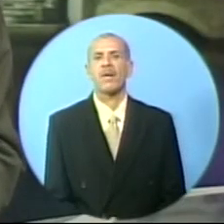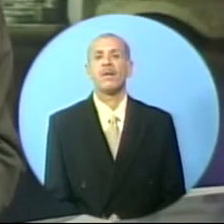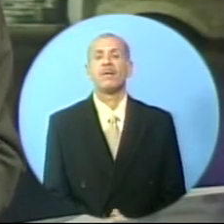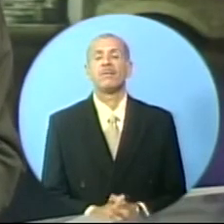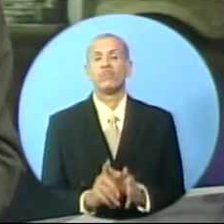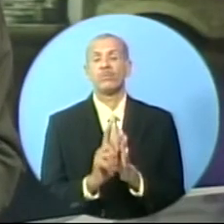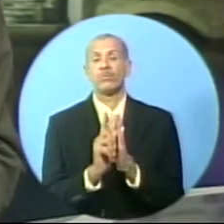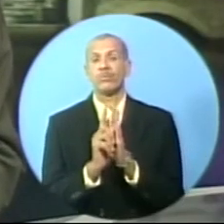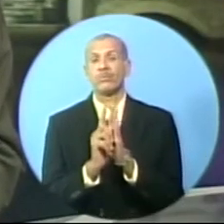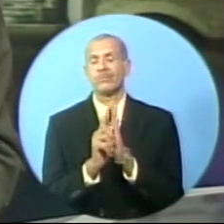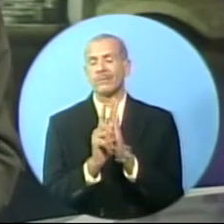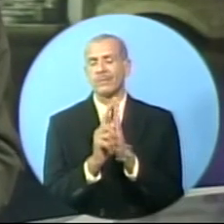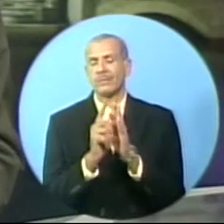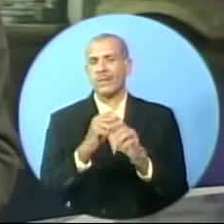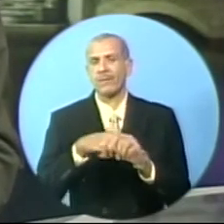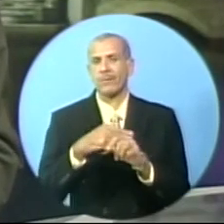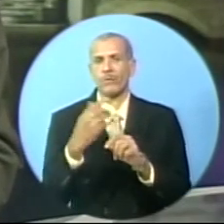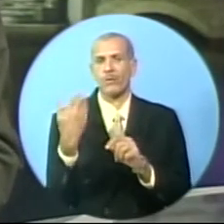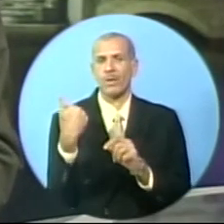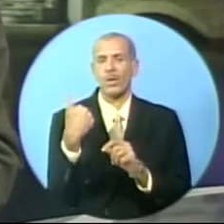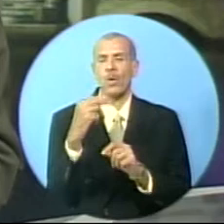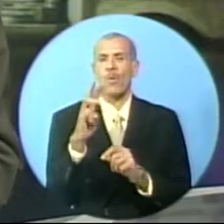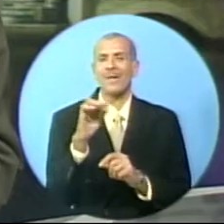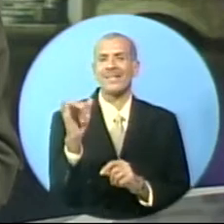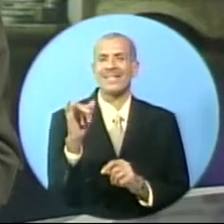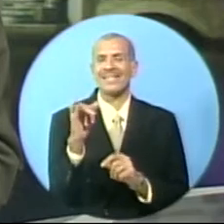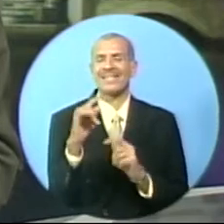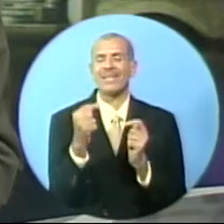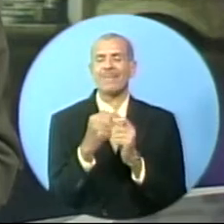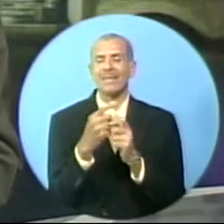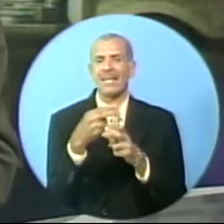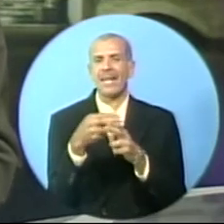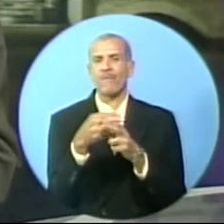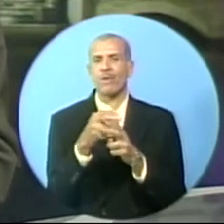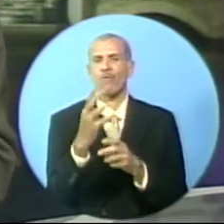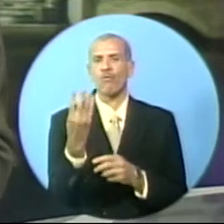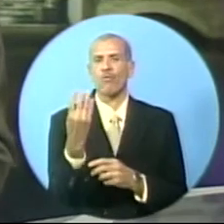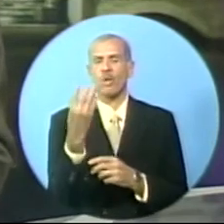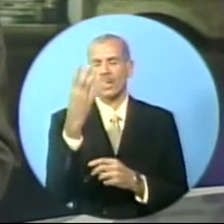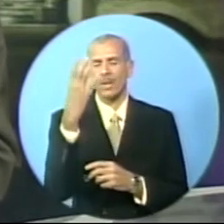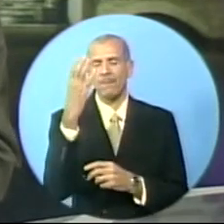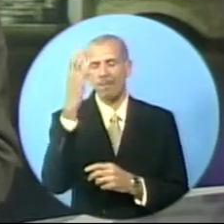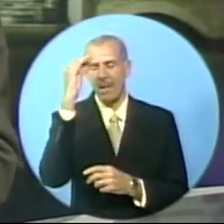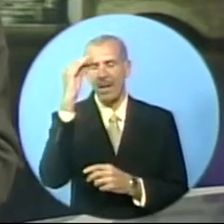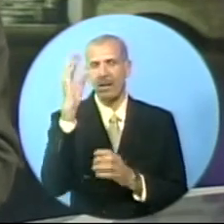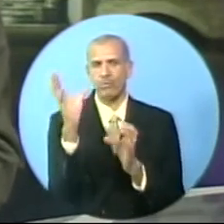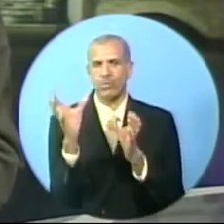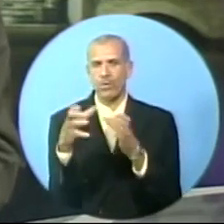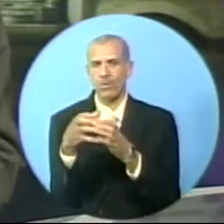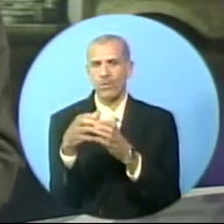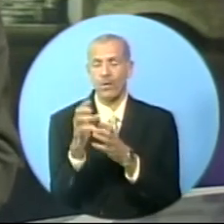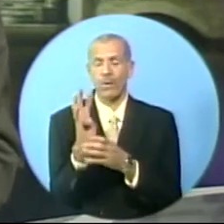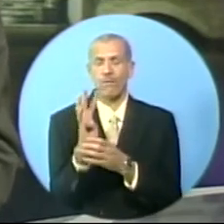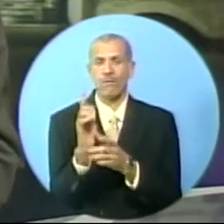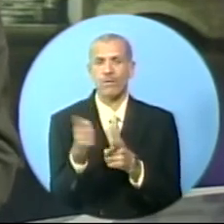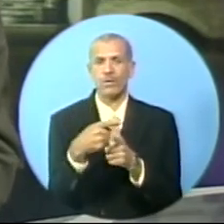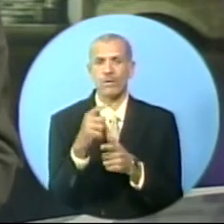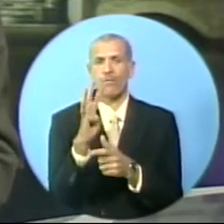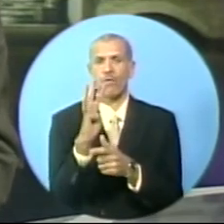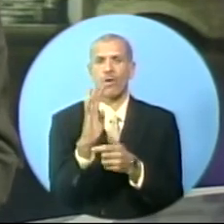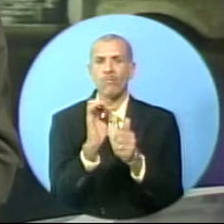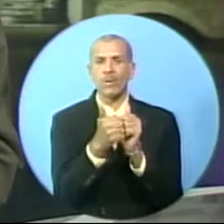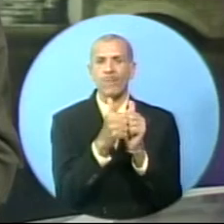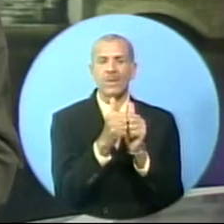ago, the West Indies selection panel named the 14-man squad for the first 4 matches of the upcoming Tri-Nation